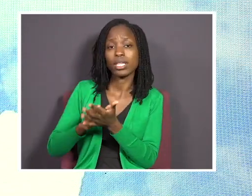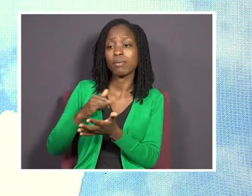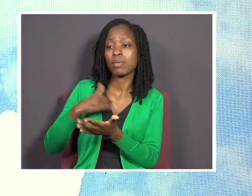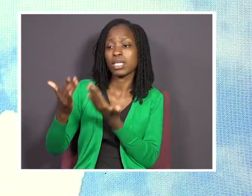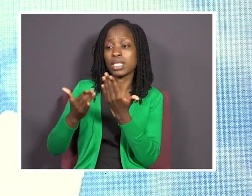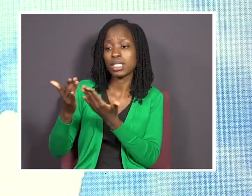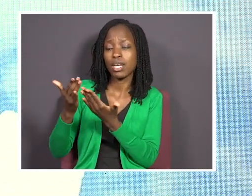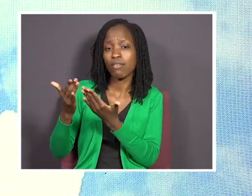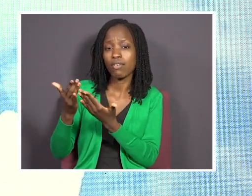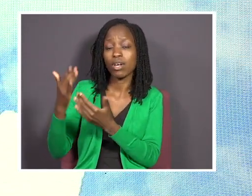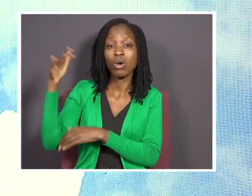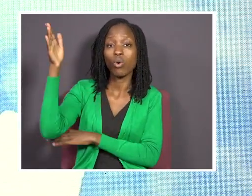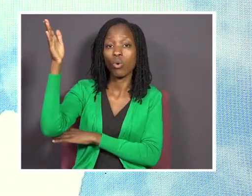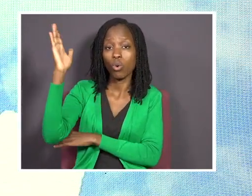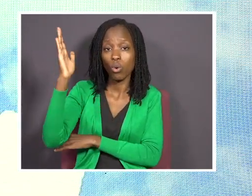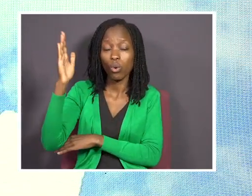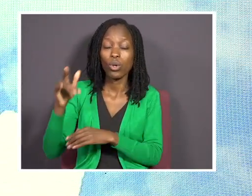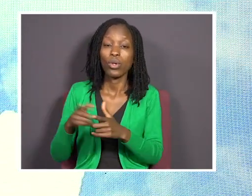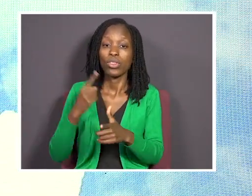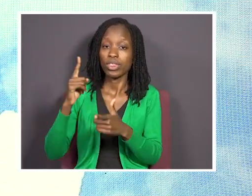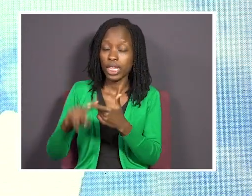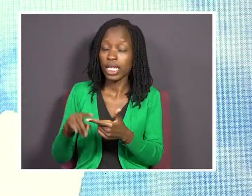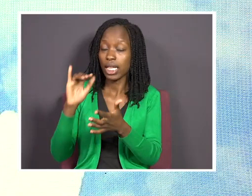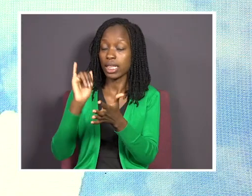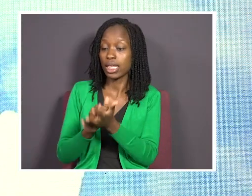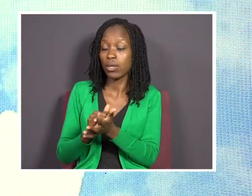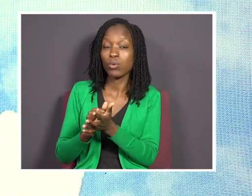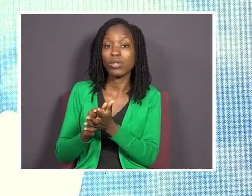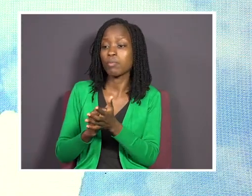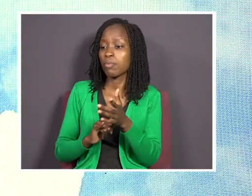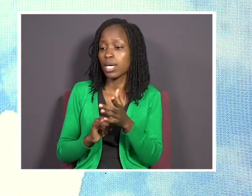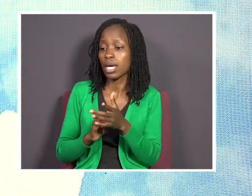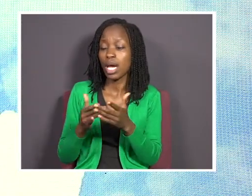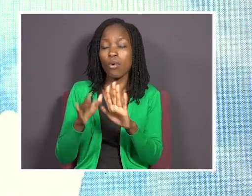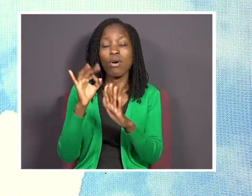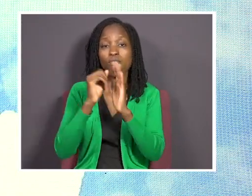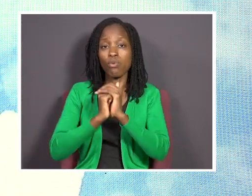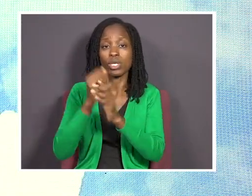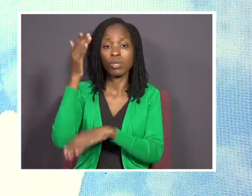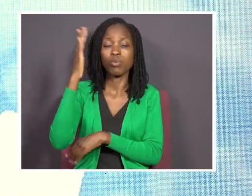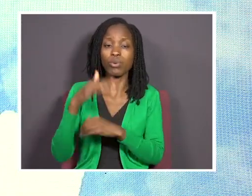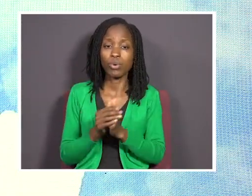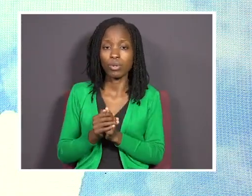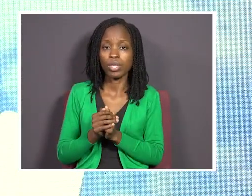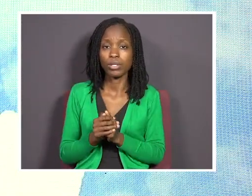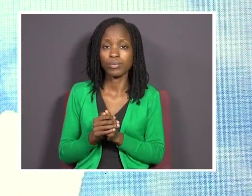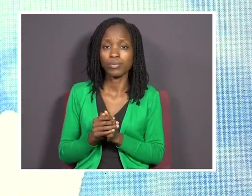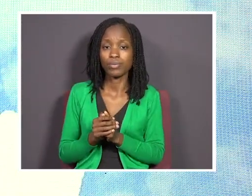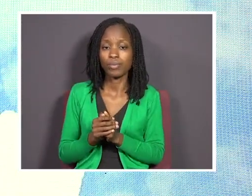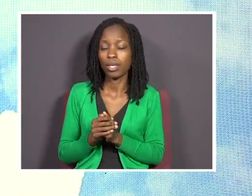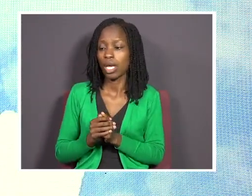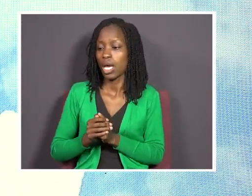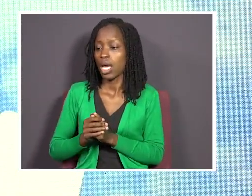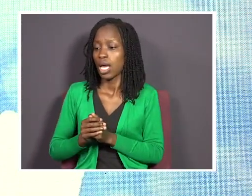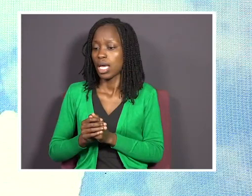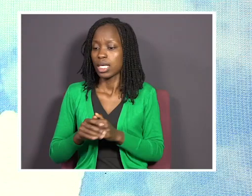for God, then it will be an act of worship. So it is an act of adoration, not just